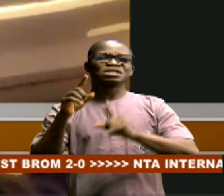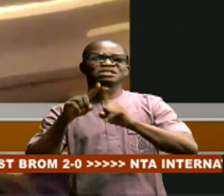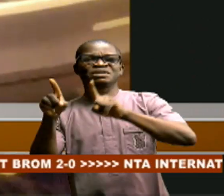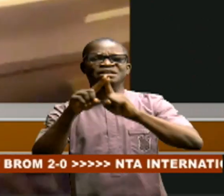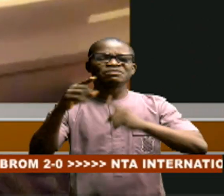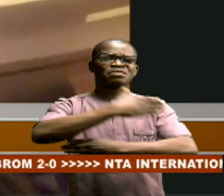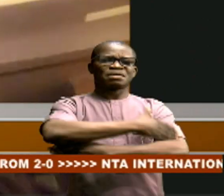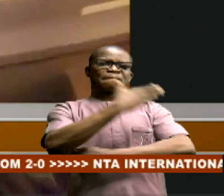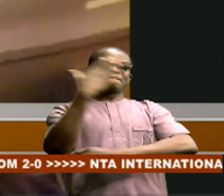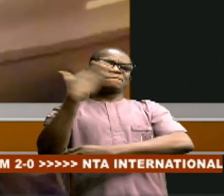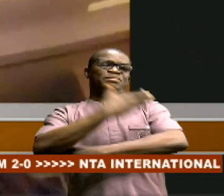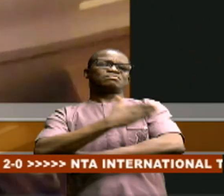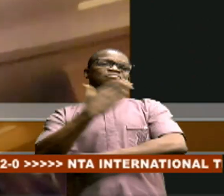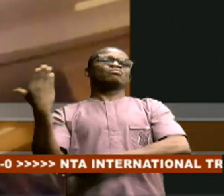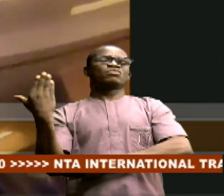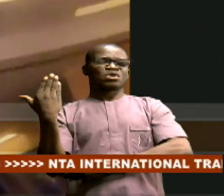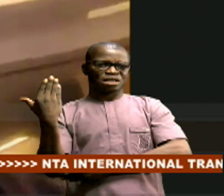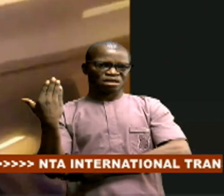not